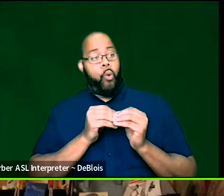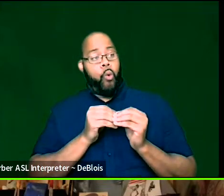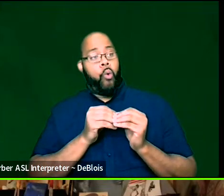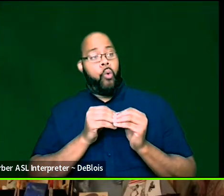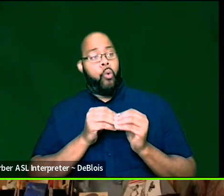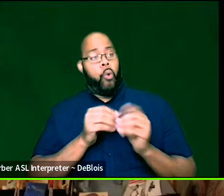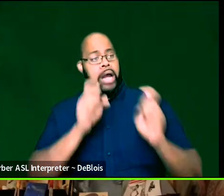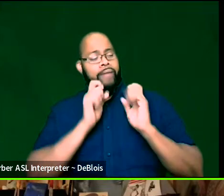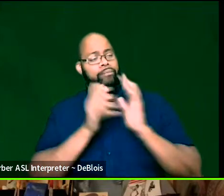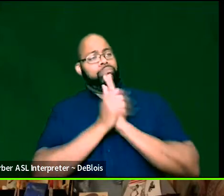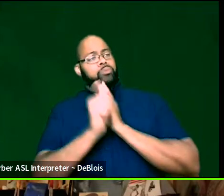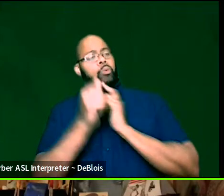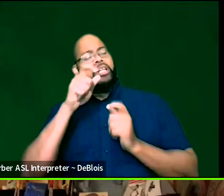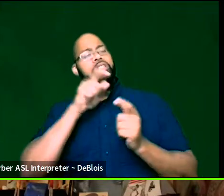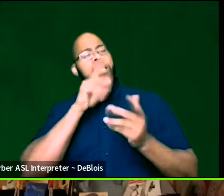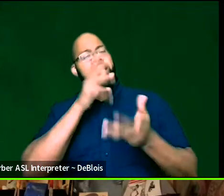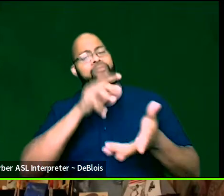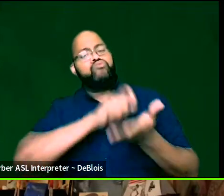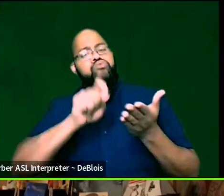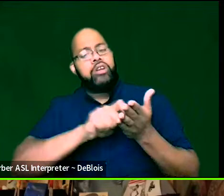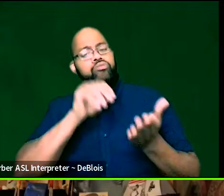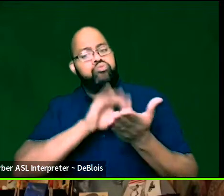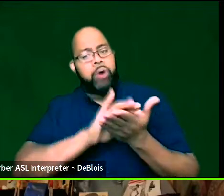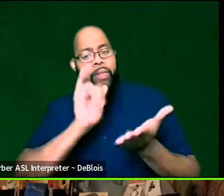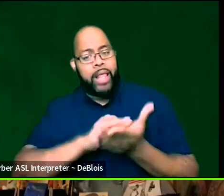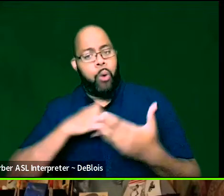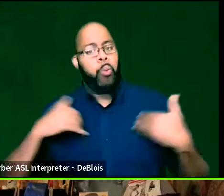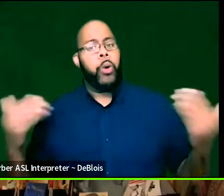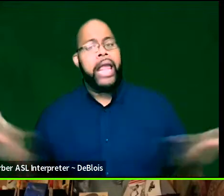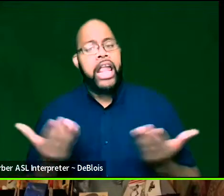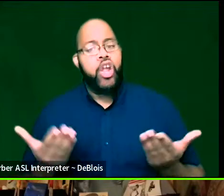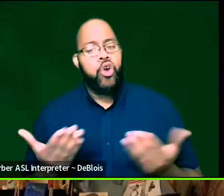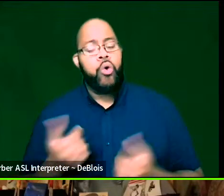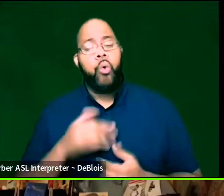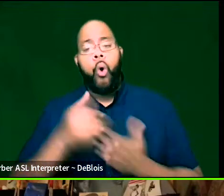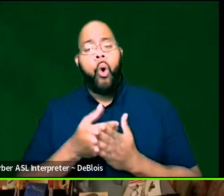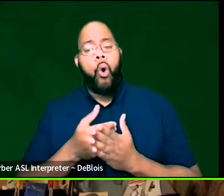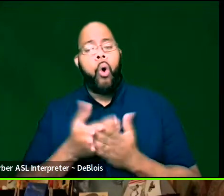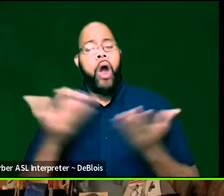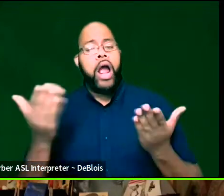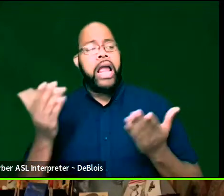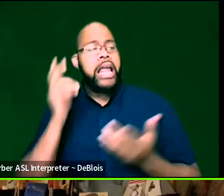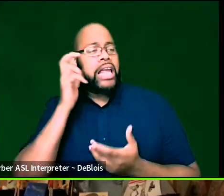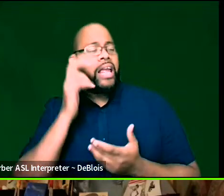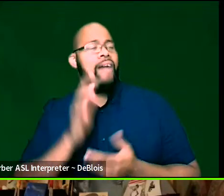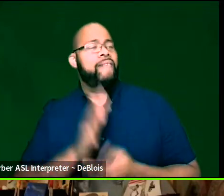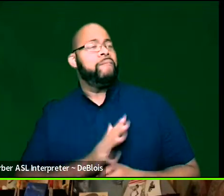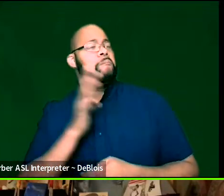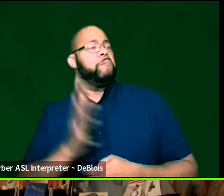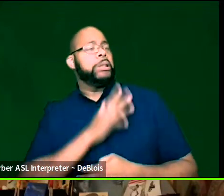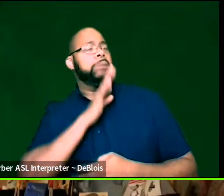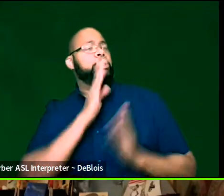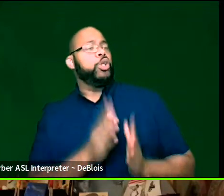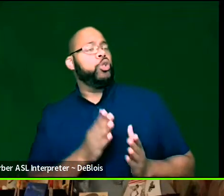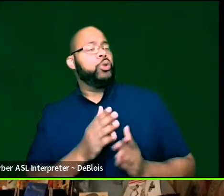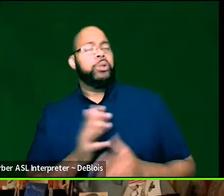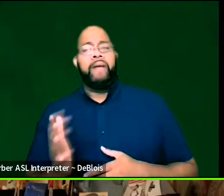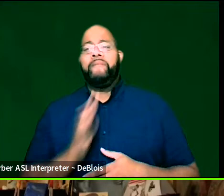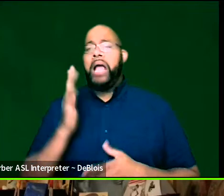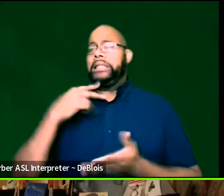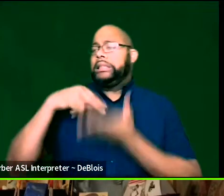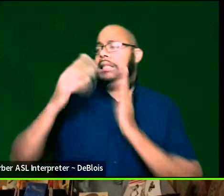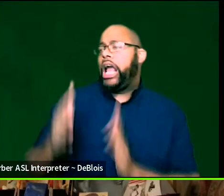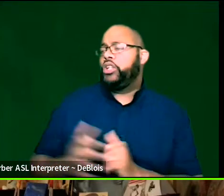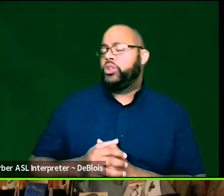we need to leave a written record that we were here. We've all here fancy speakers, fancy